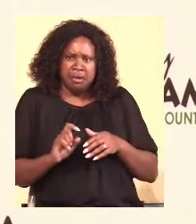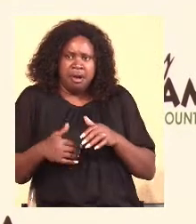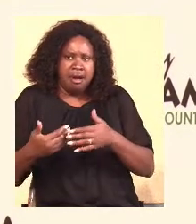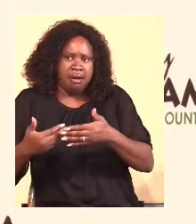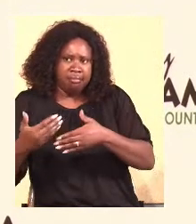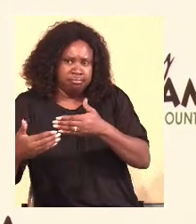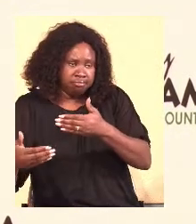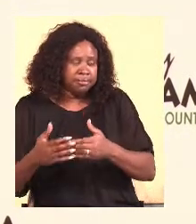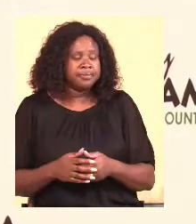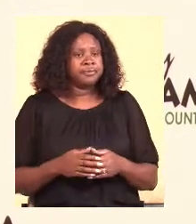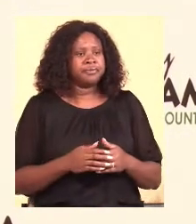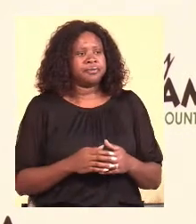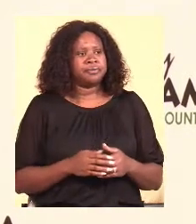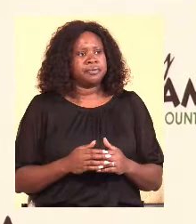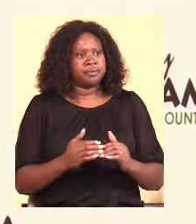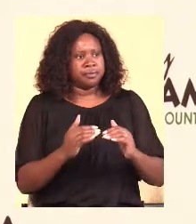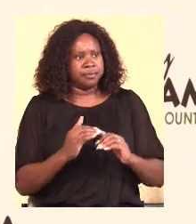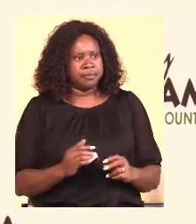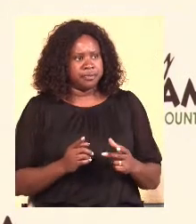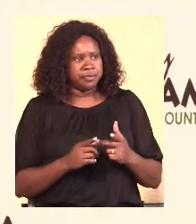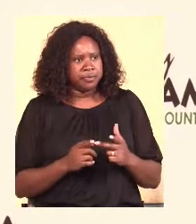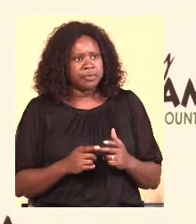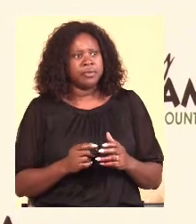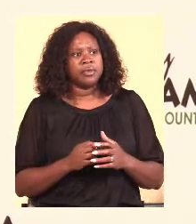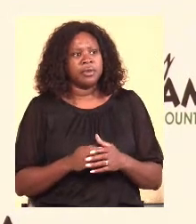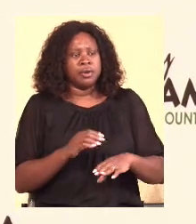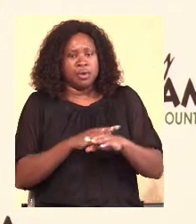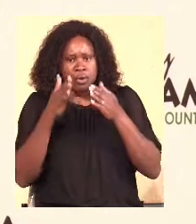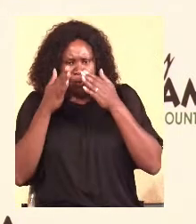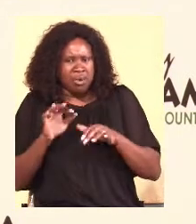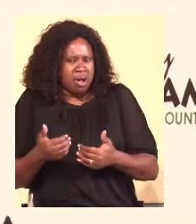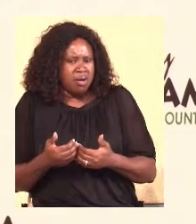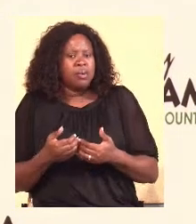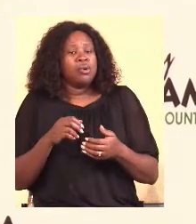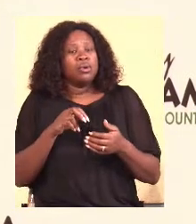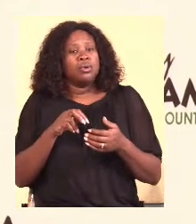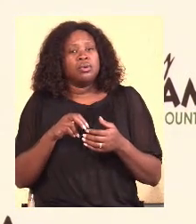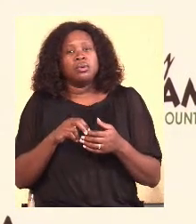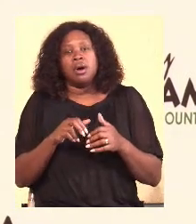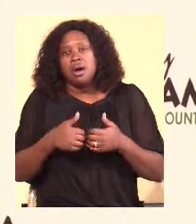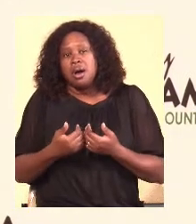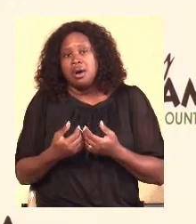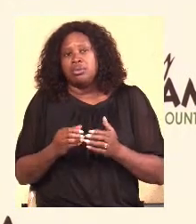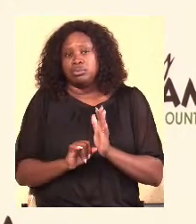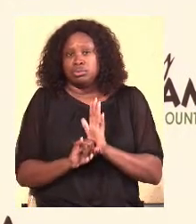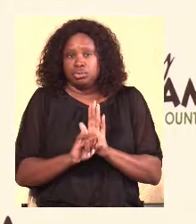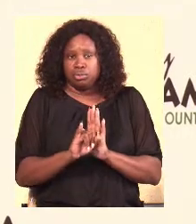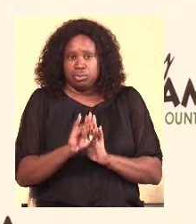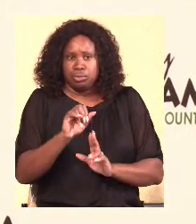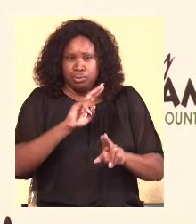Thematic area number 2 would be epidemiology and forecasting. This will examine how data coding can be used to improve and